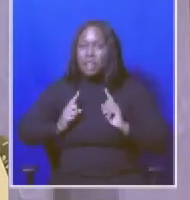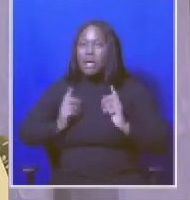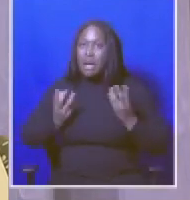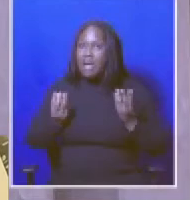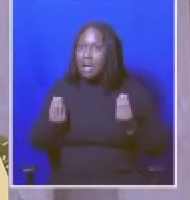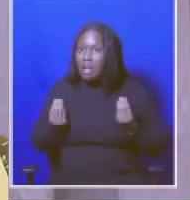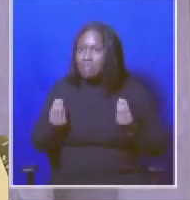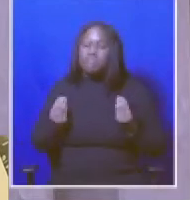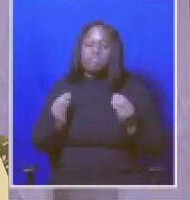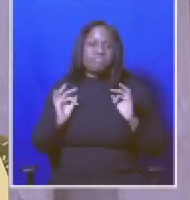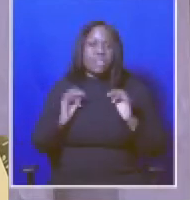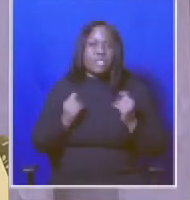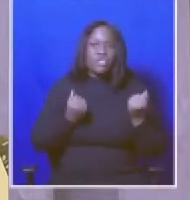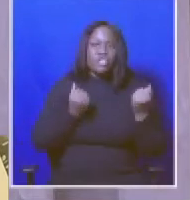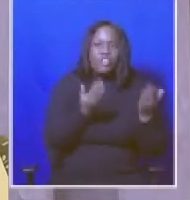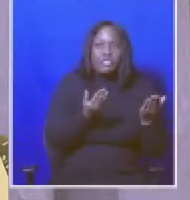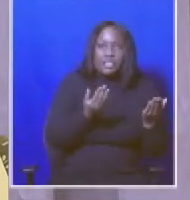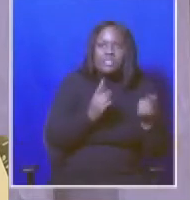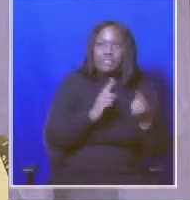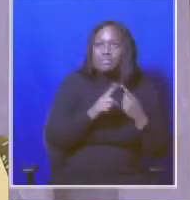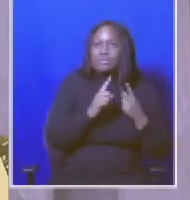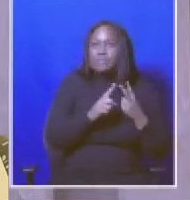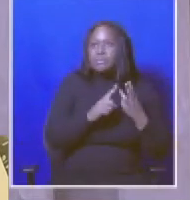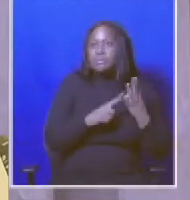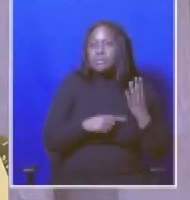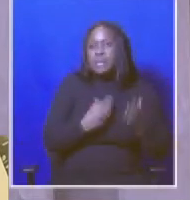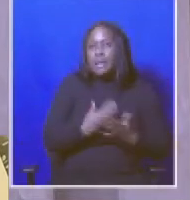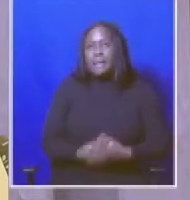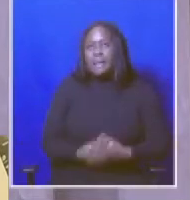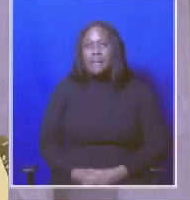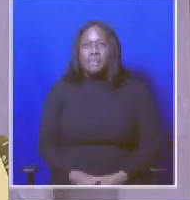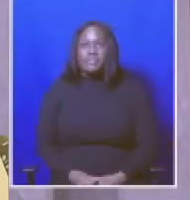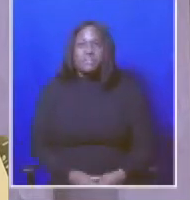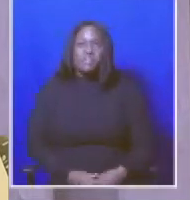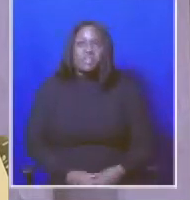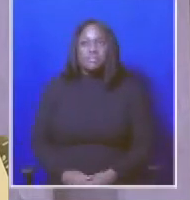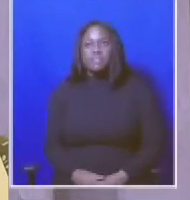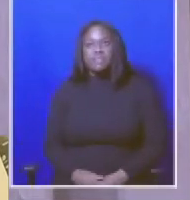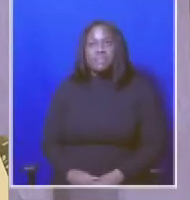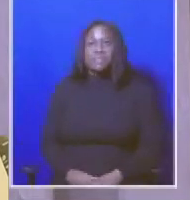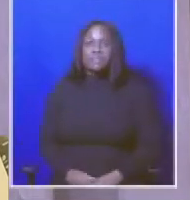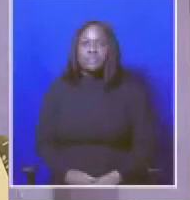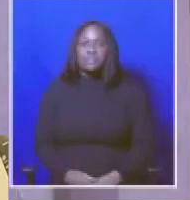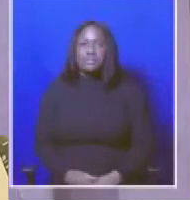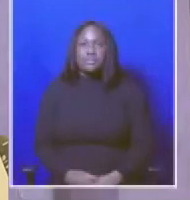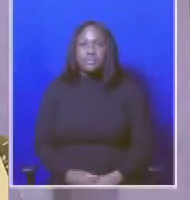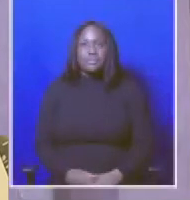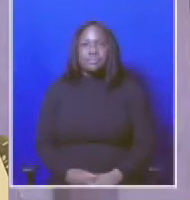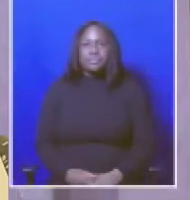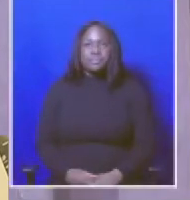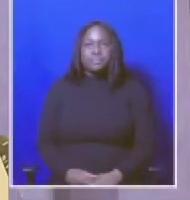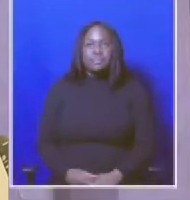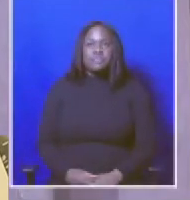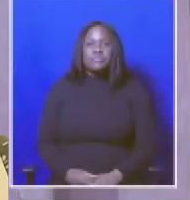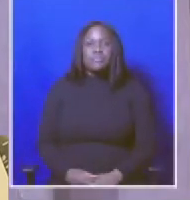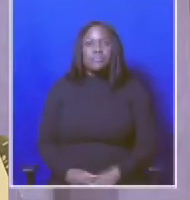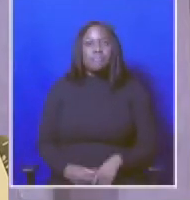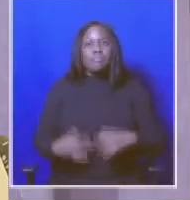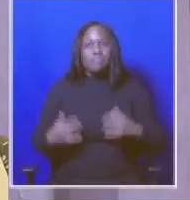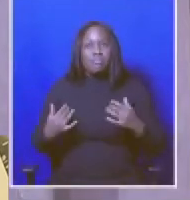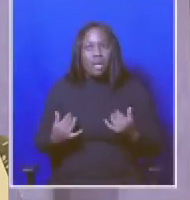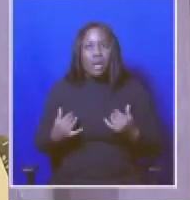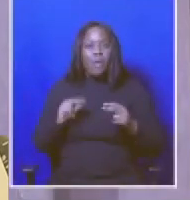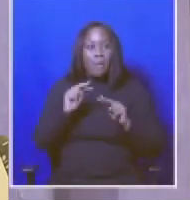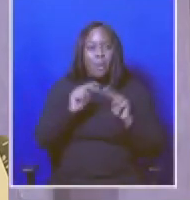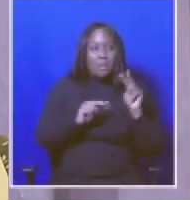coherent service delivery and development outcomes. Through outreach programs and oversight visits that we